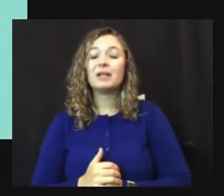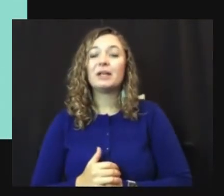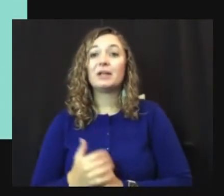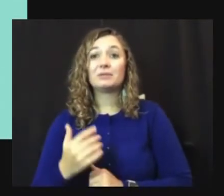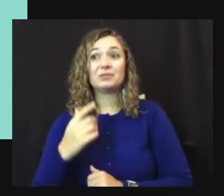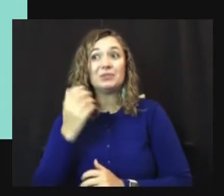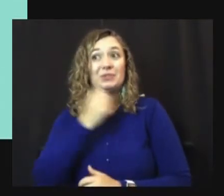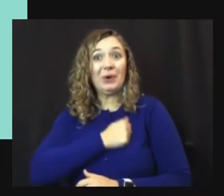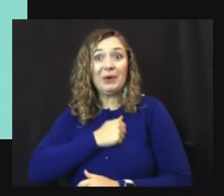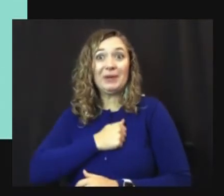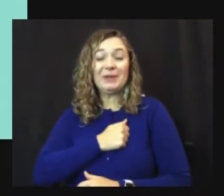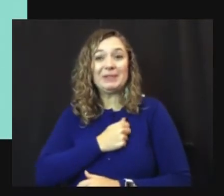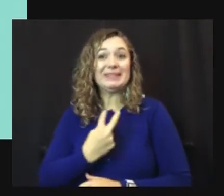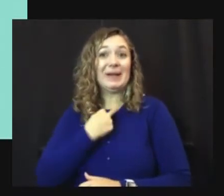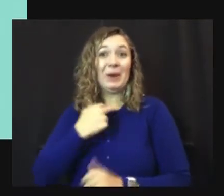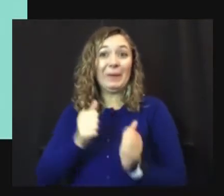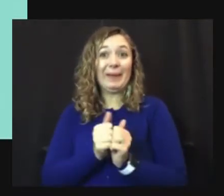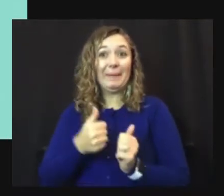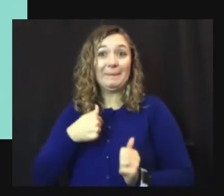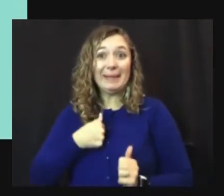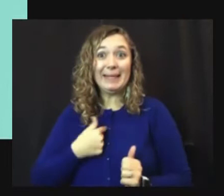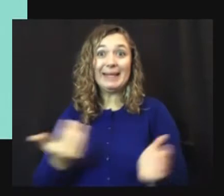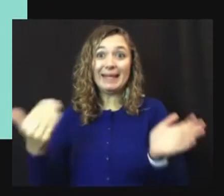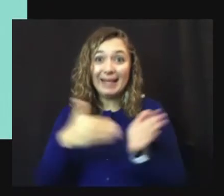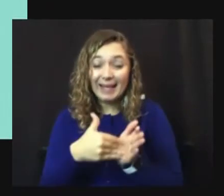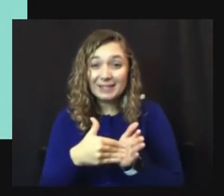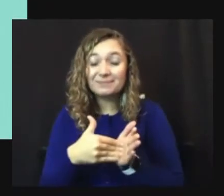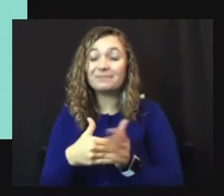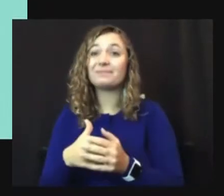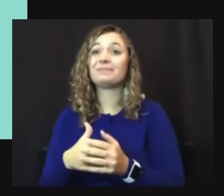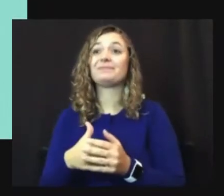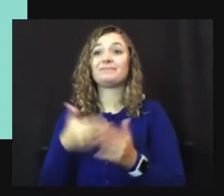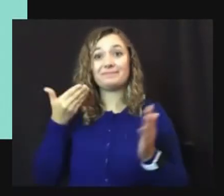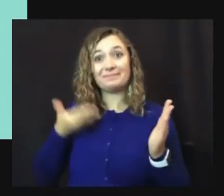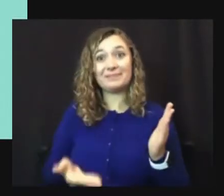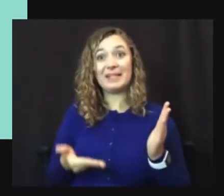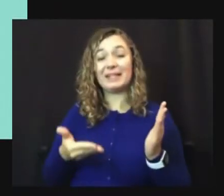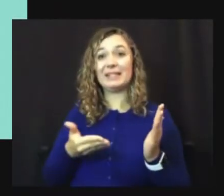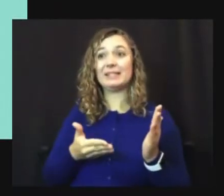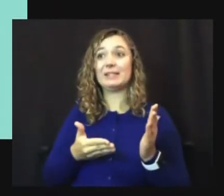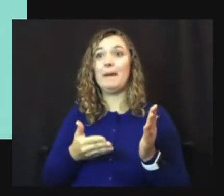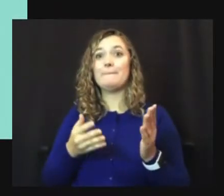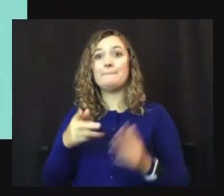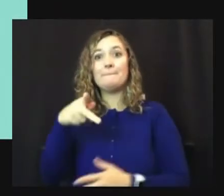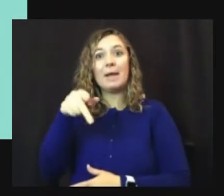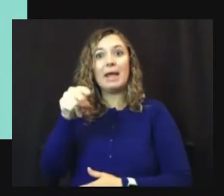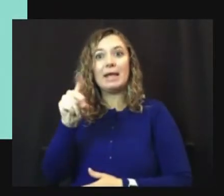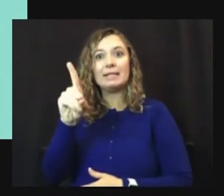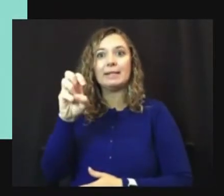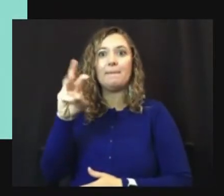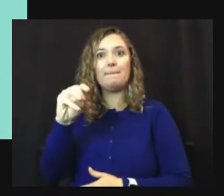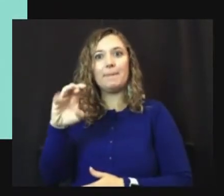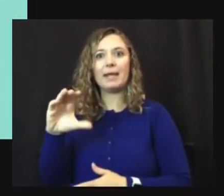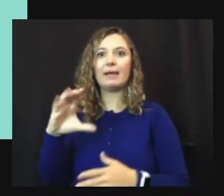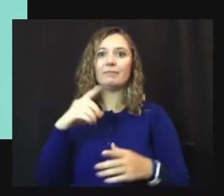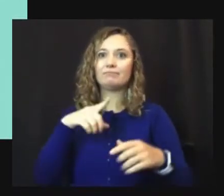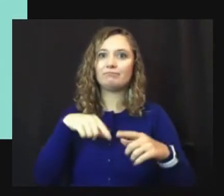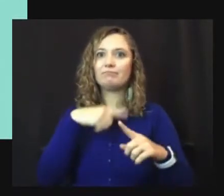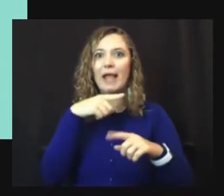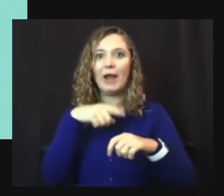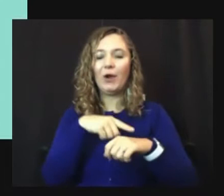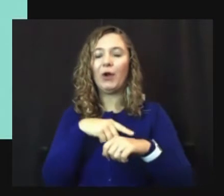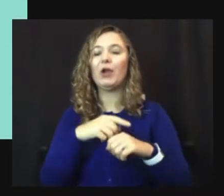You're stuck with me. In this pandemic era, we have had a